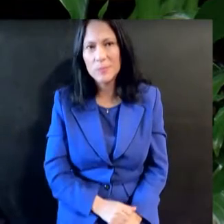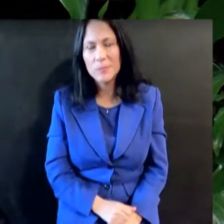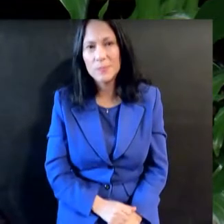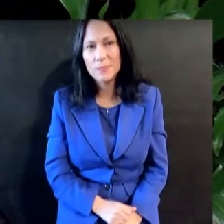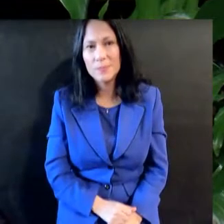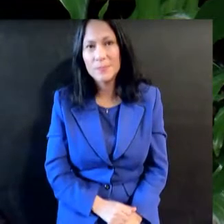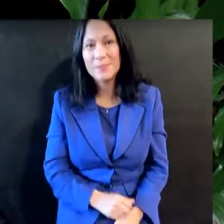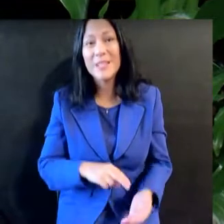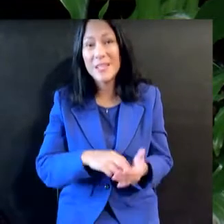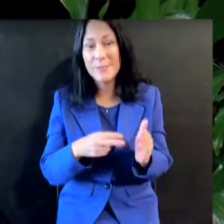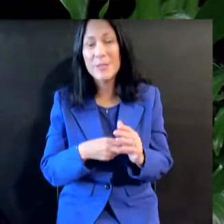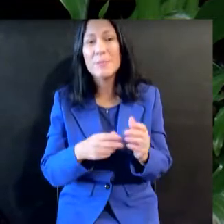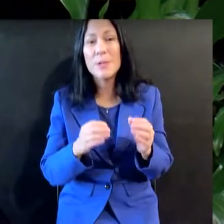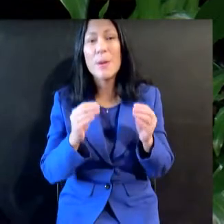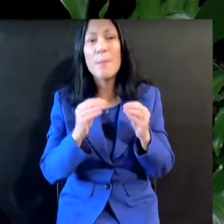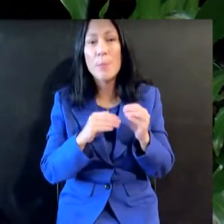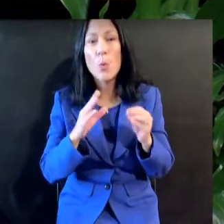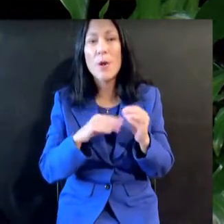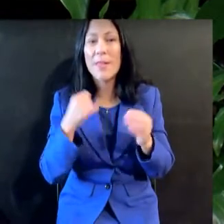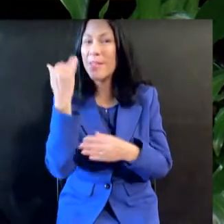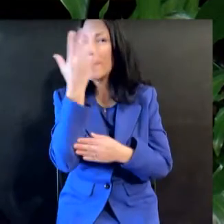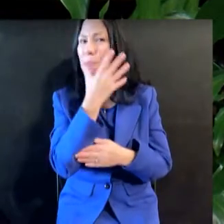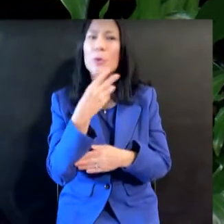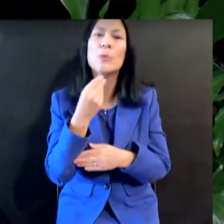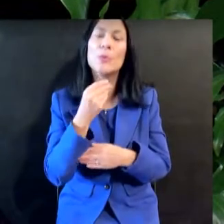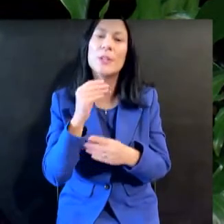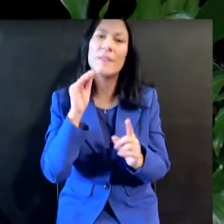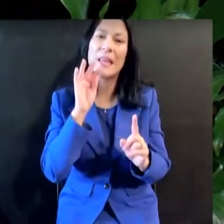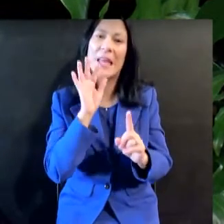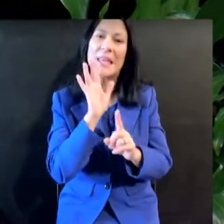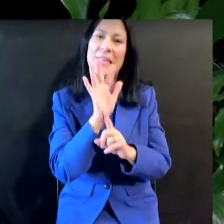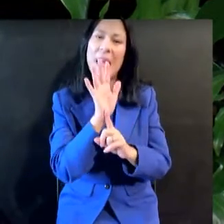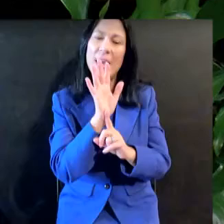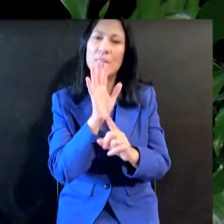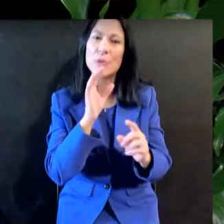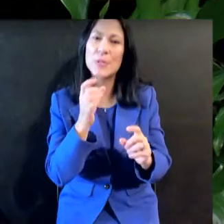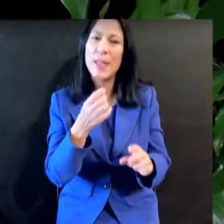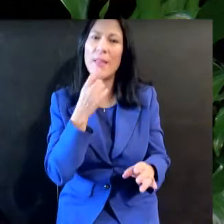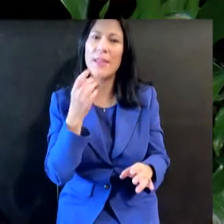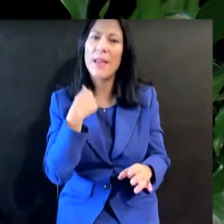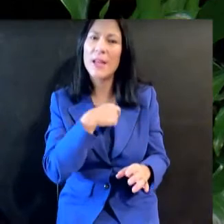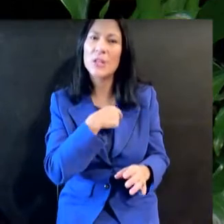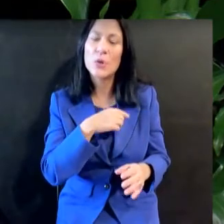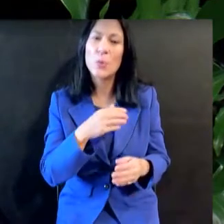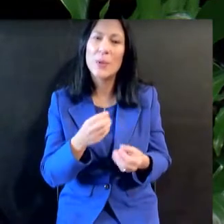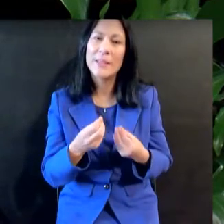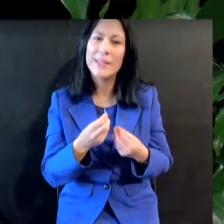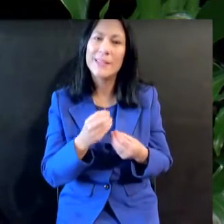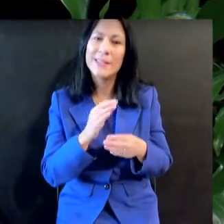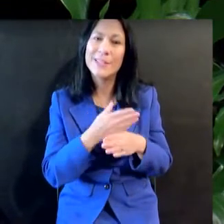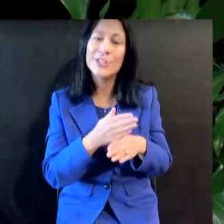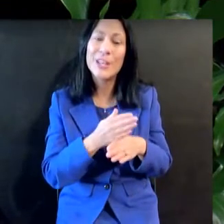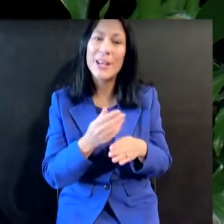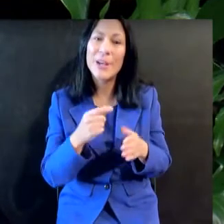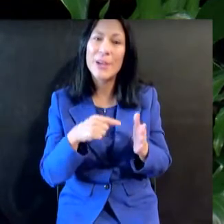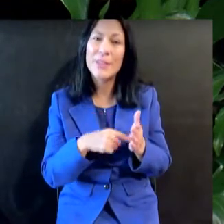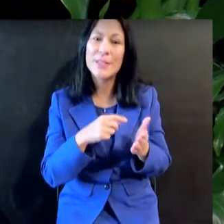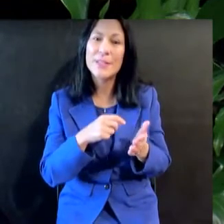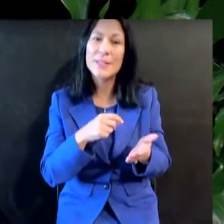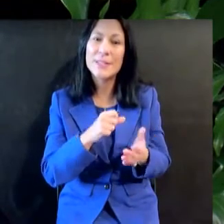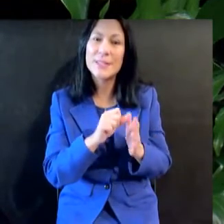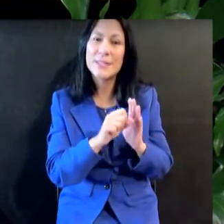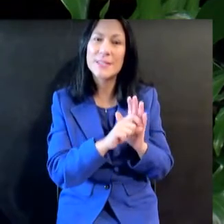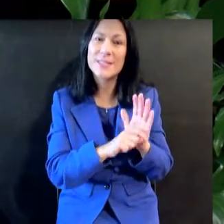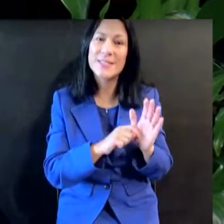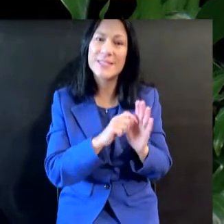But it's meant to be more than just the beauty of candles and the light that we share this time of season, this time of the year, I should say. It's so much